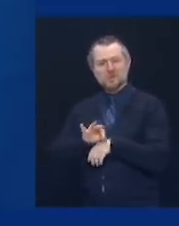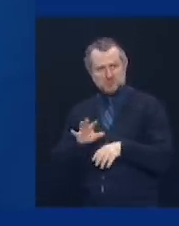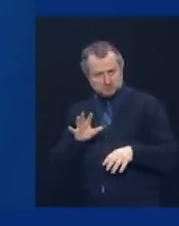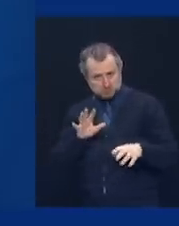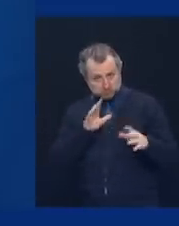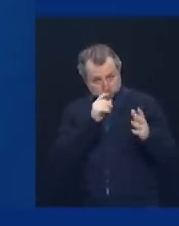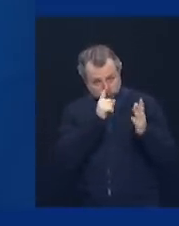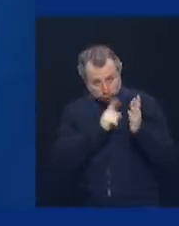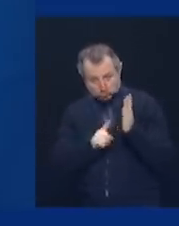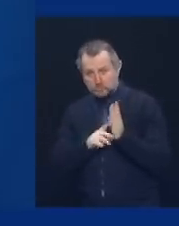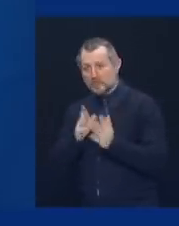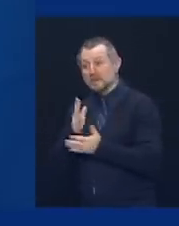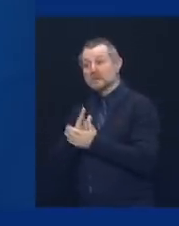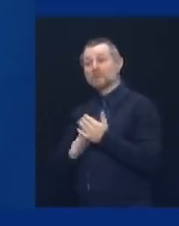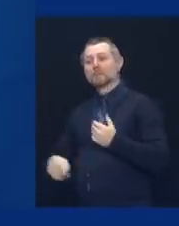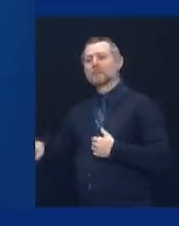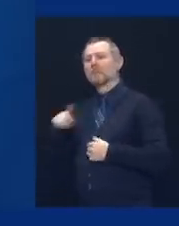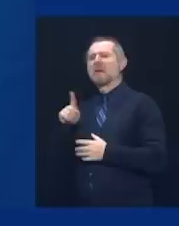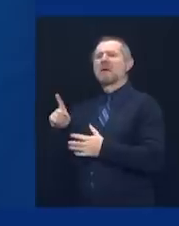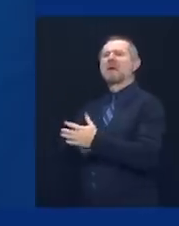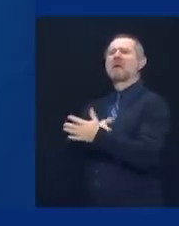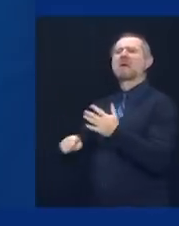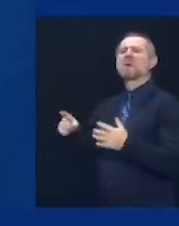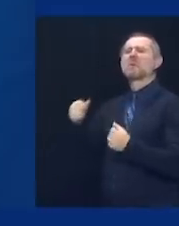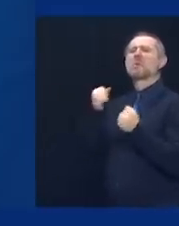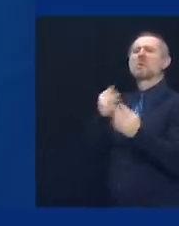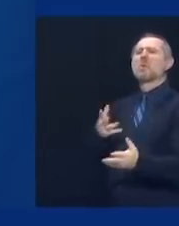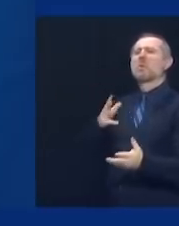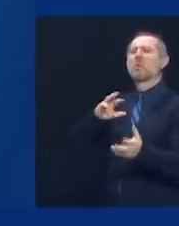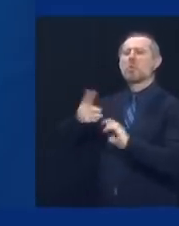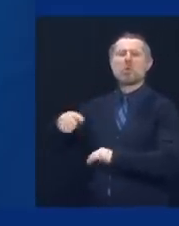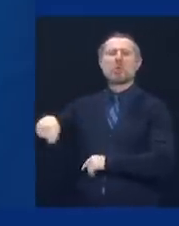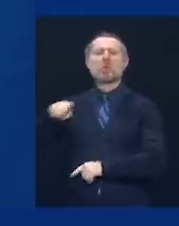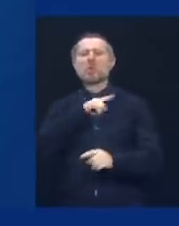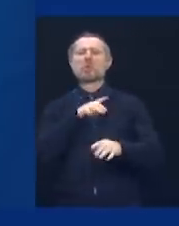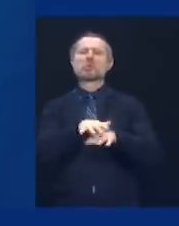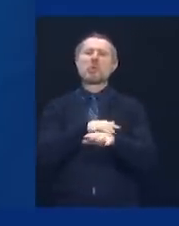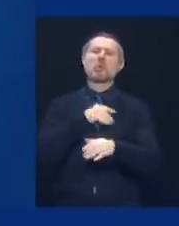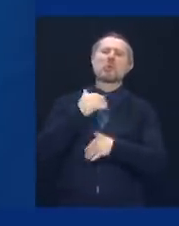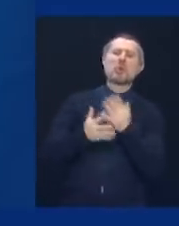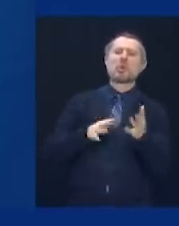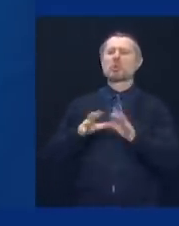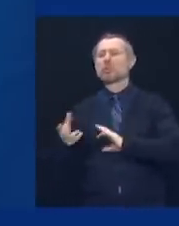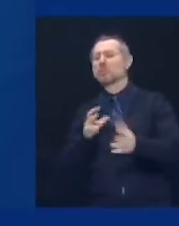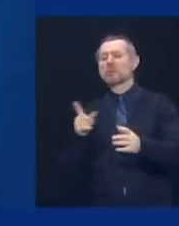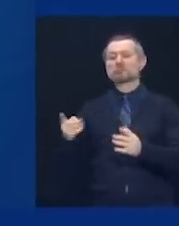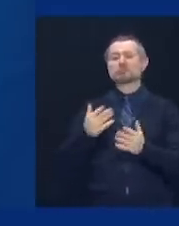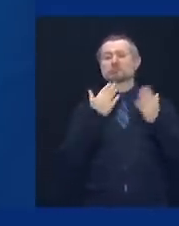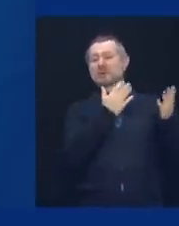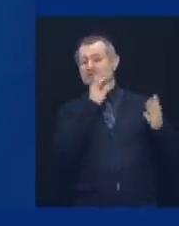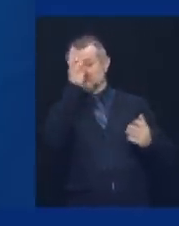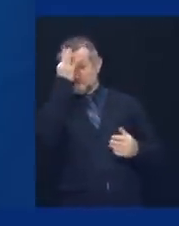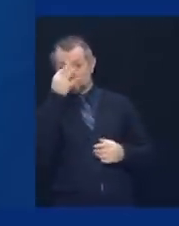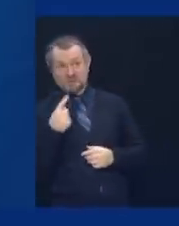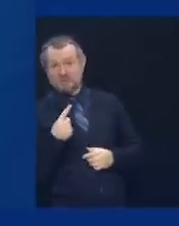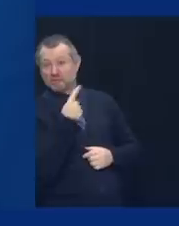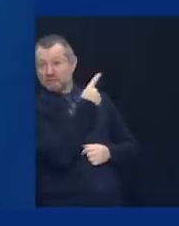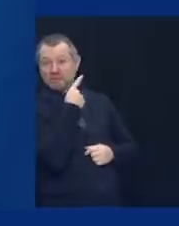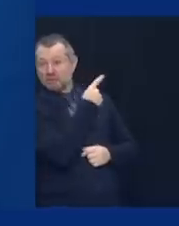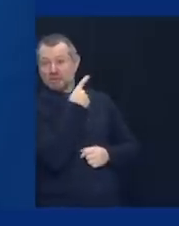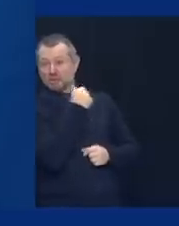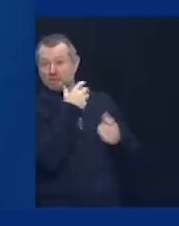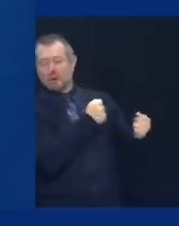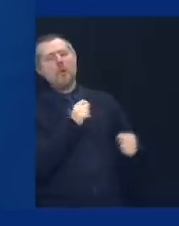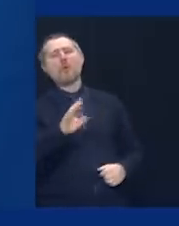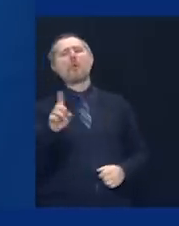going to slow it down. You're suggesting that the federal approval isn't trusted. I'm not